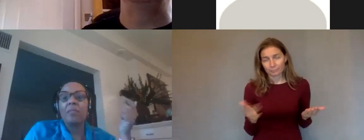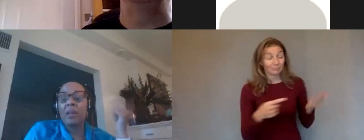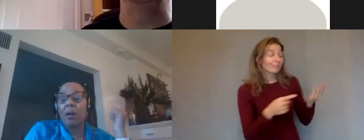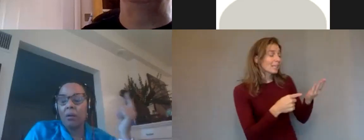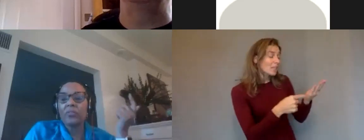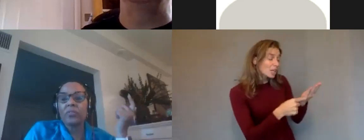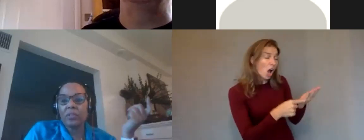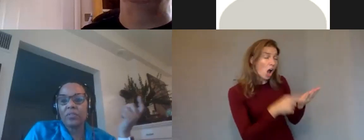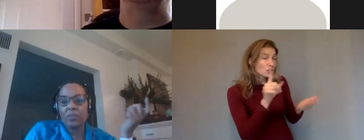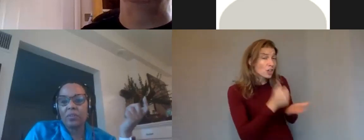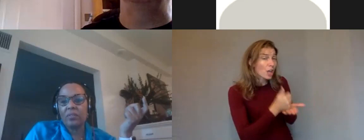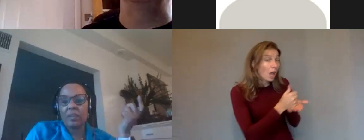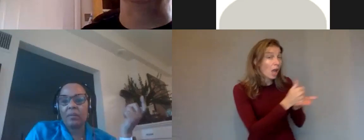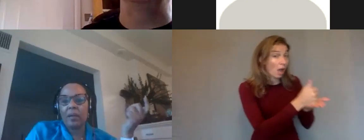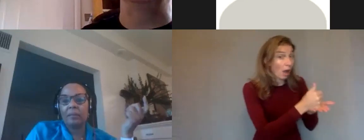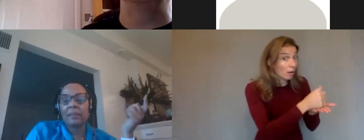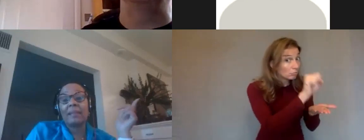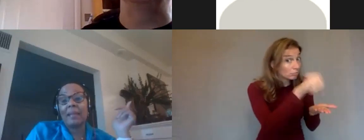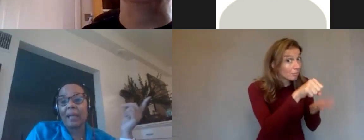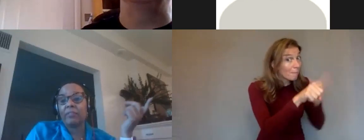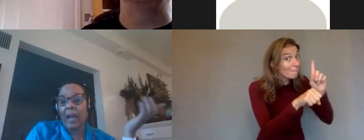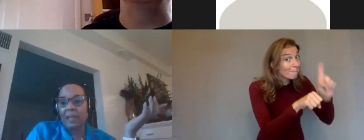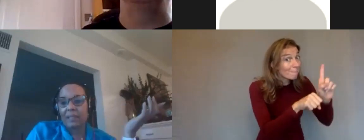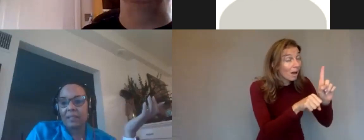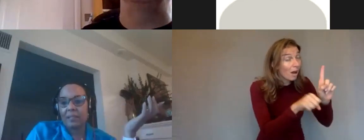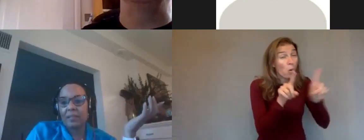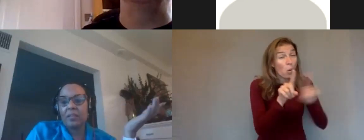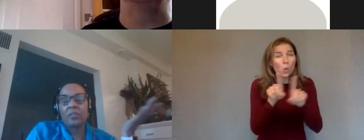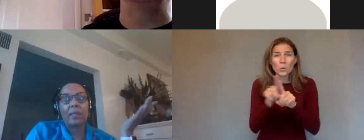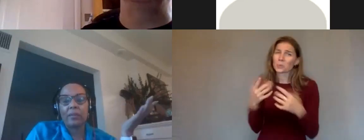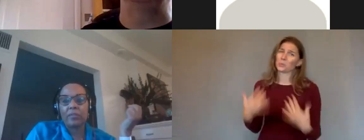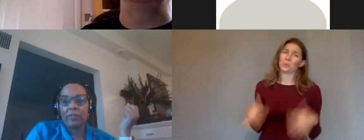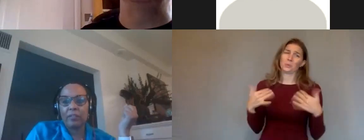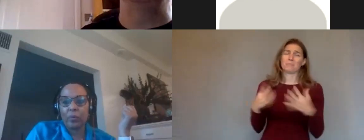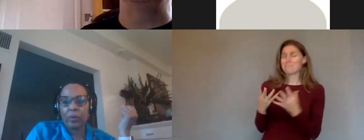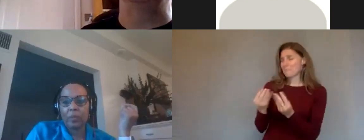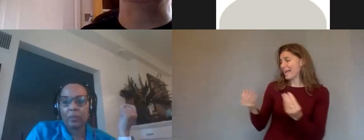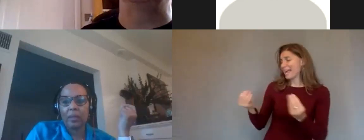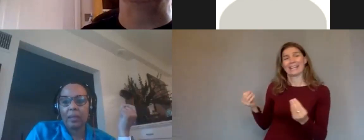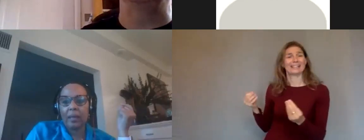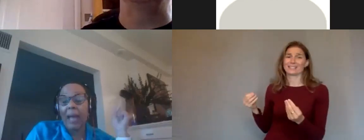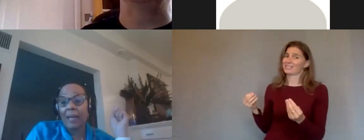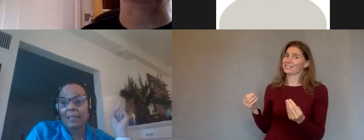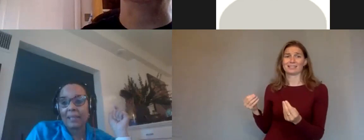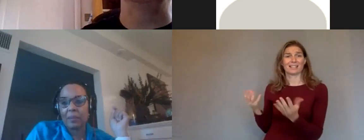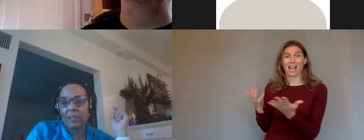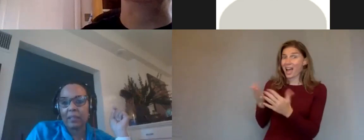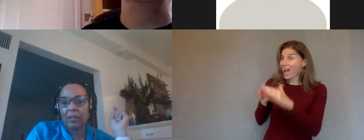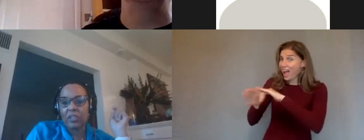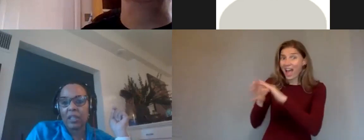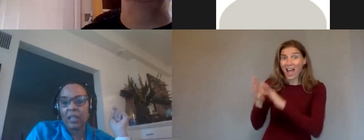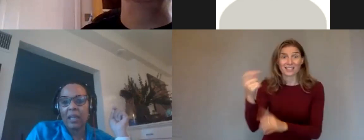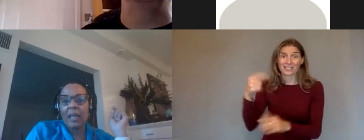enabler, there are also concerns around the lack of access to inclusive and affordable and